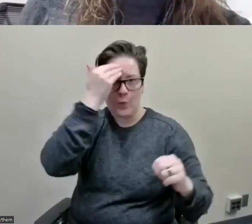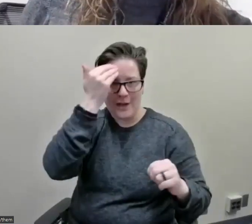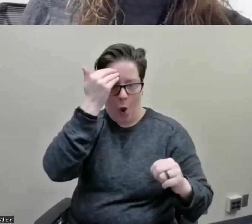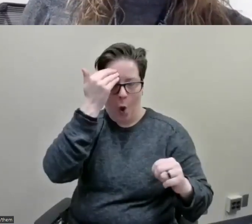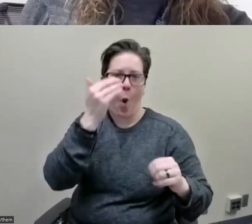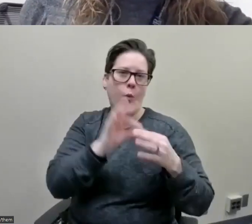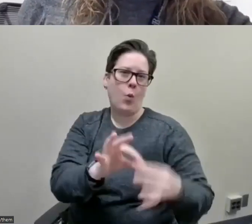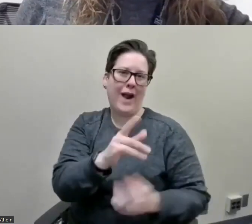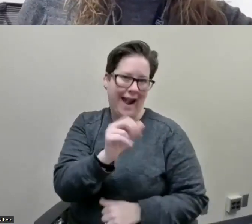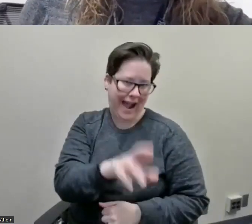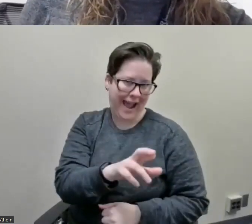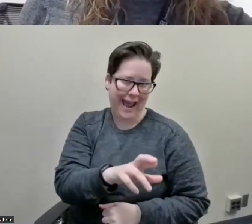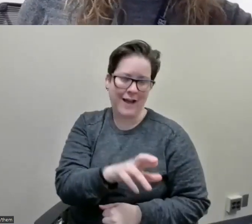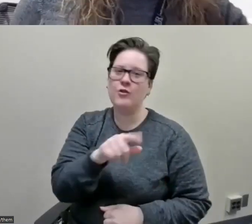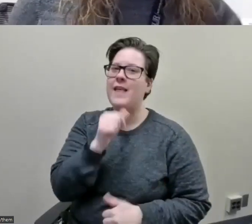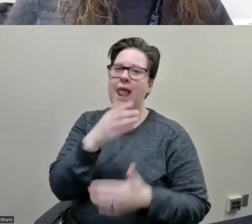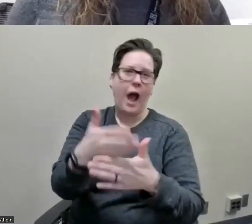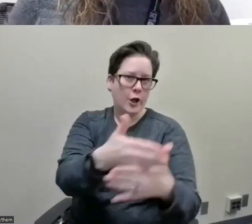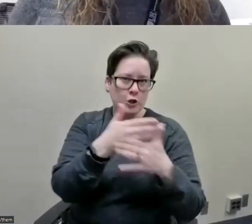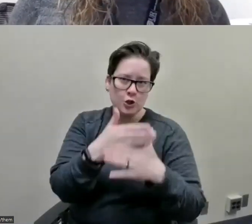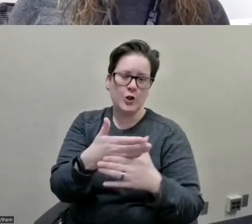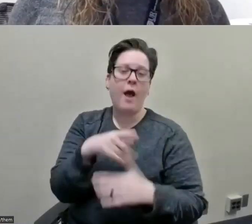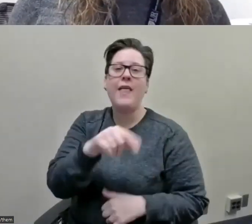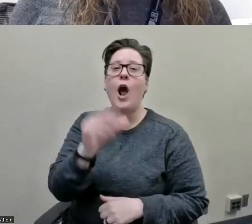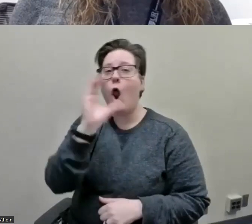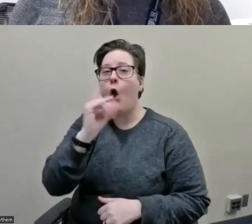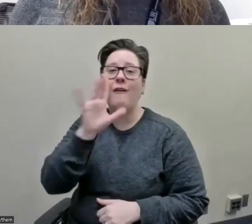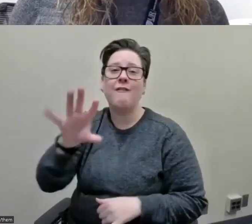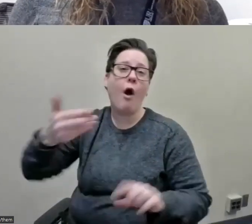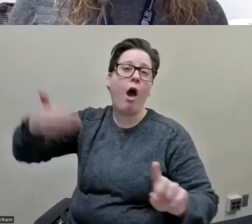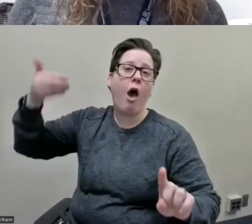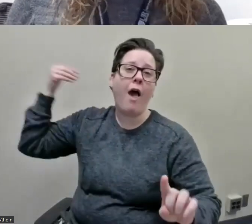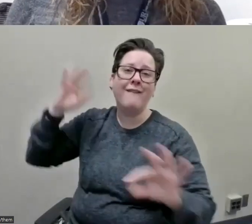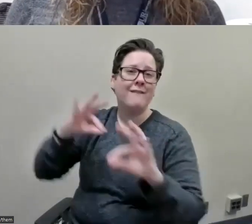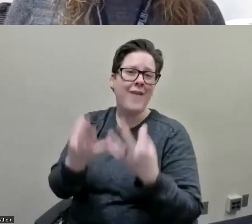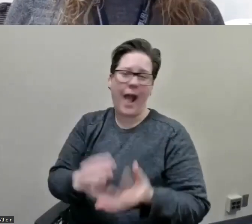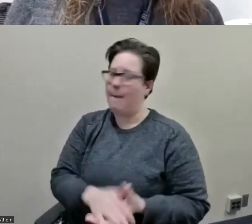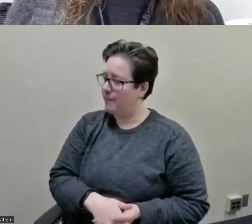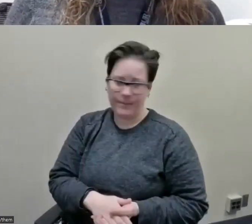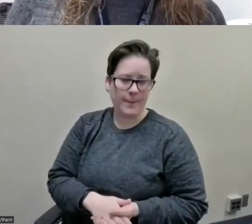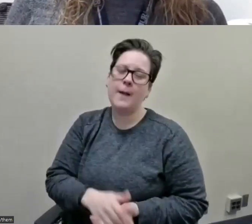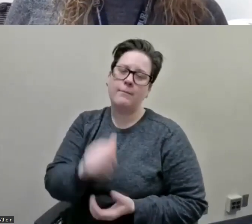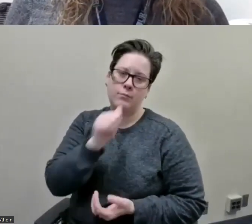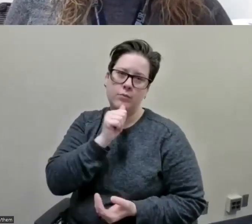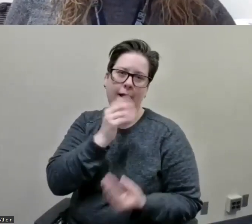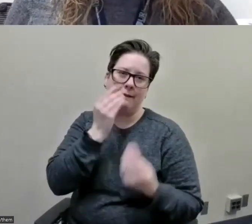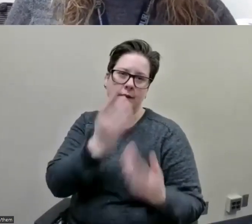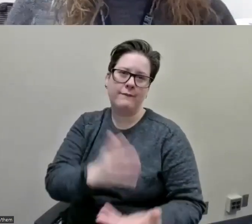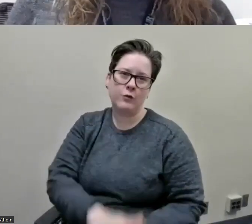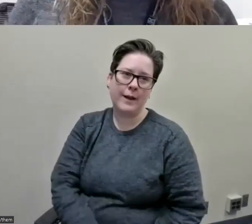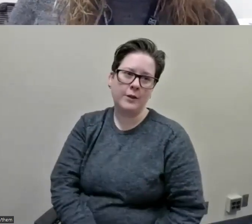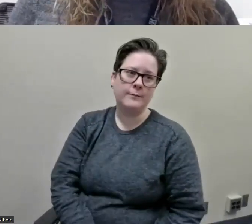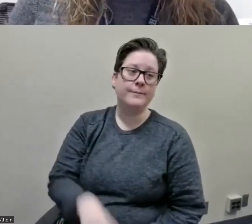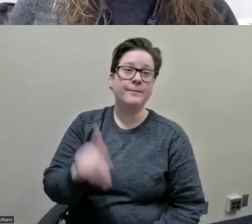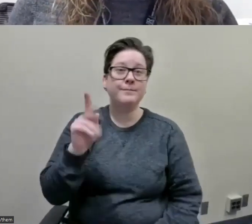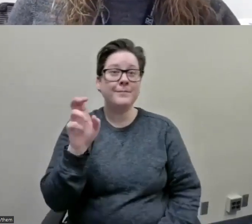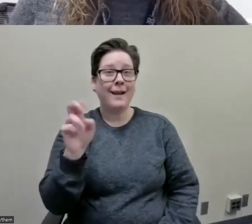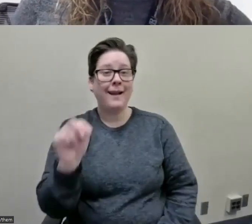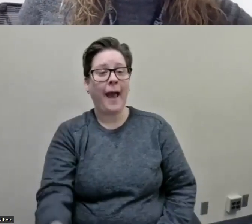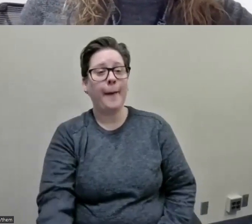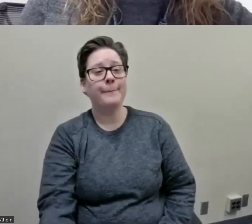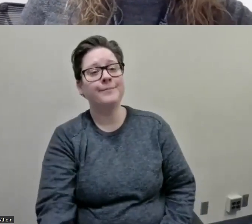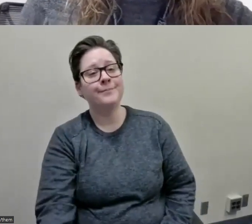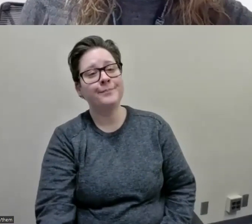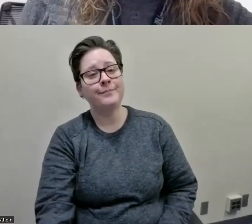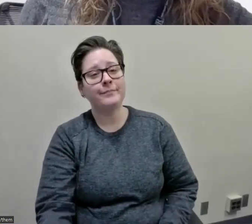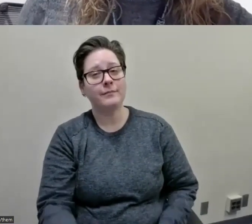else. And they're not going to find your ancestors or anything else using this information. It's very, very private. And for what I had on